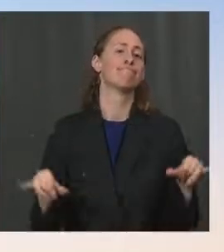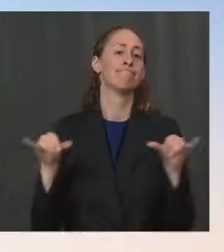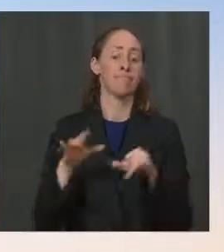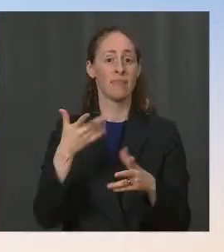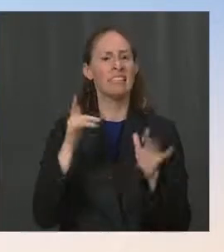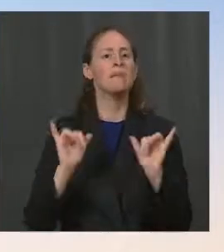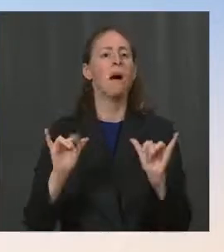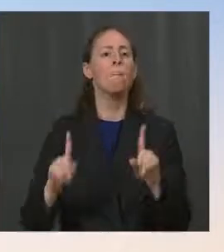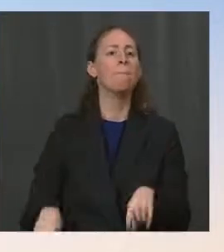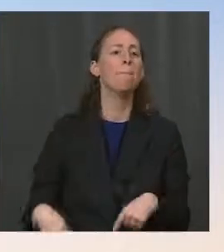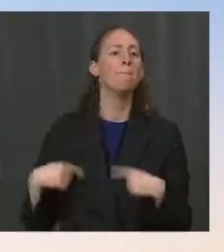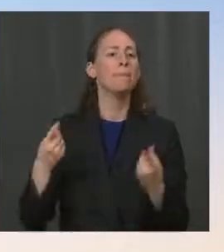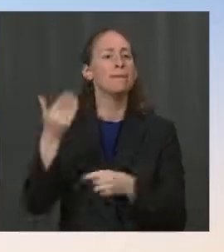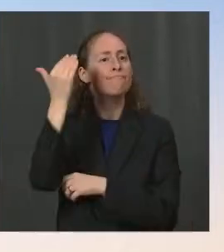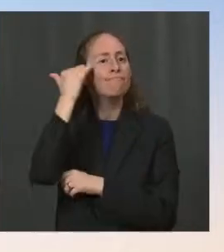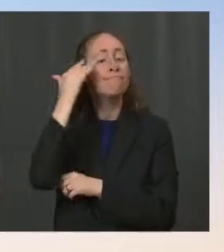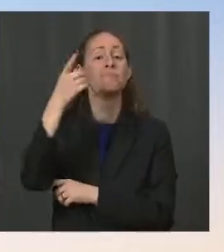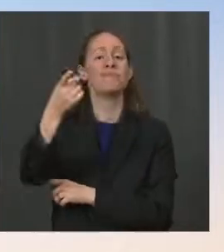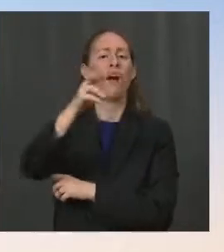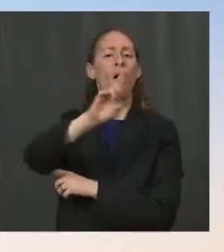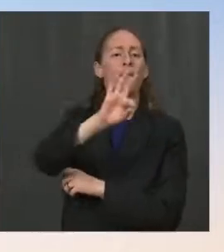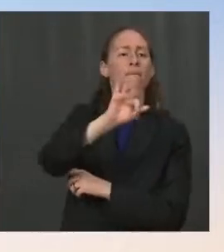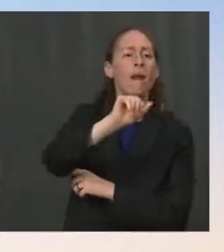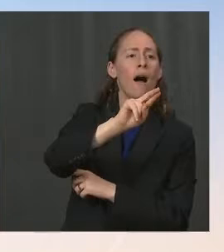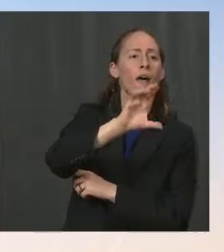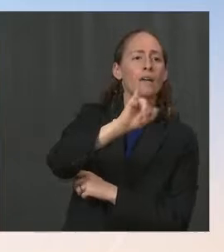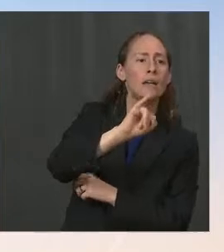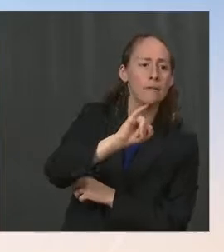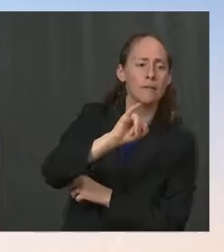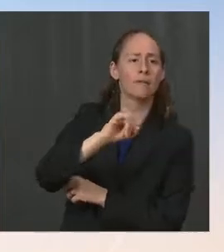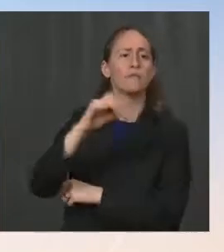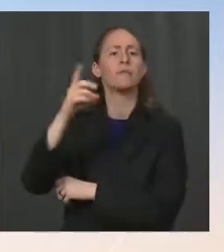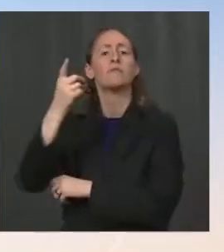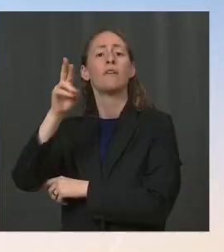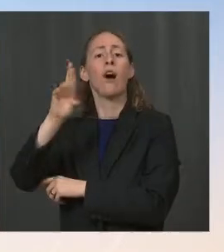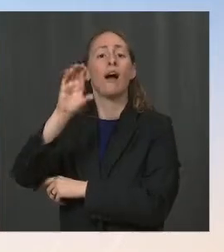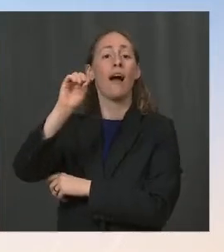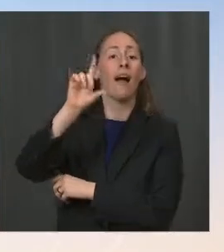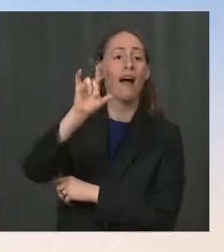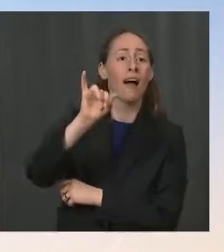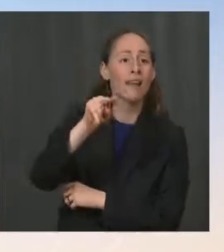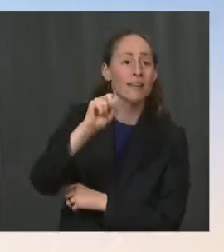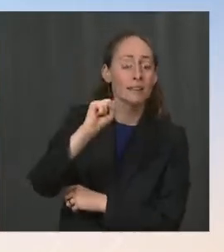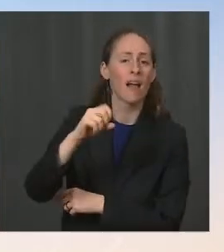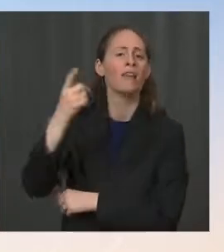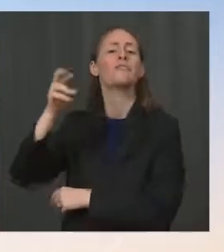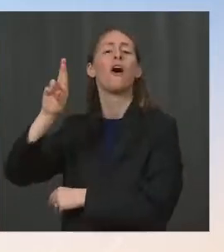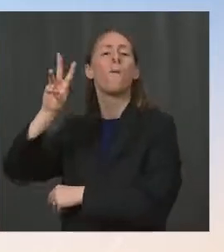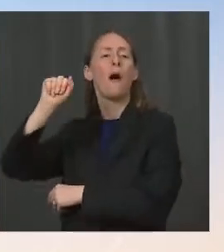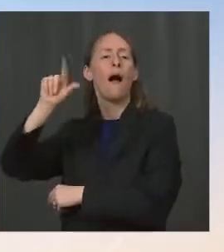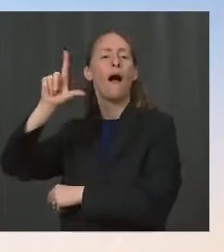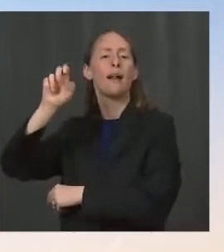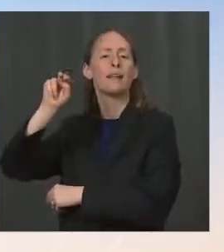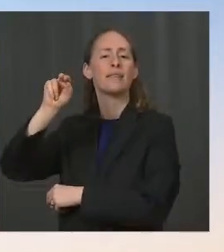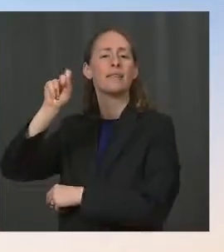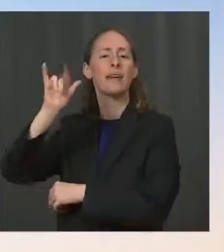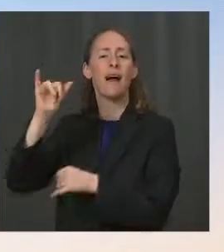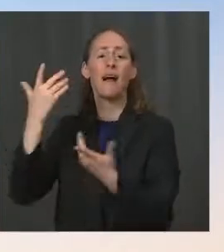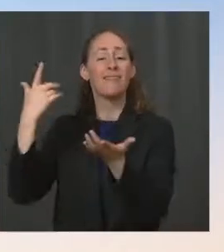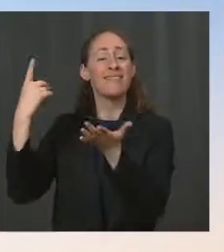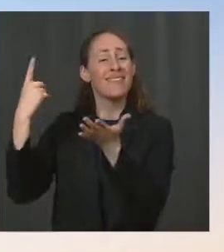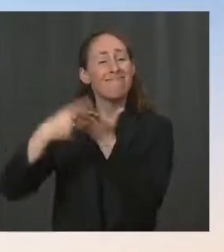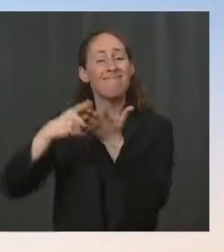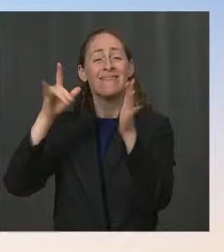it's Dr. Fauci, Dr. Collins, Dr. Walensky, will tell you that vaccination is very effective in protecting